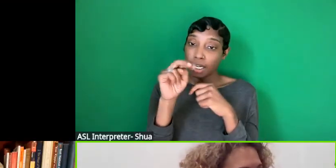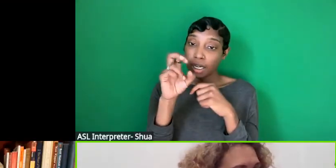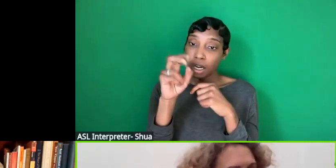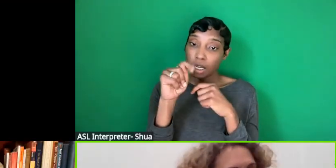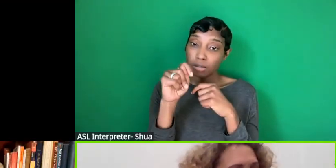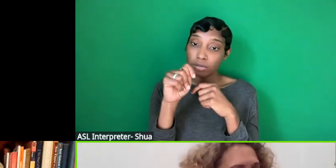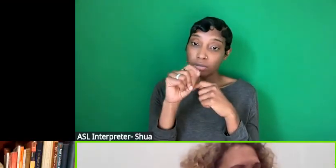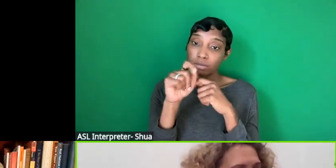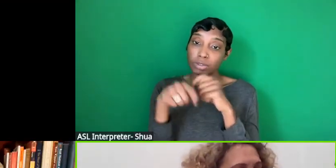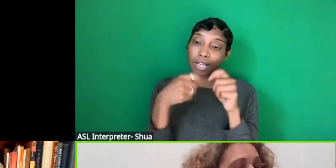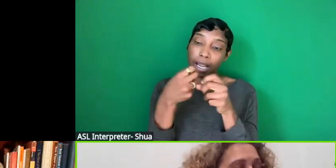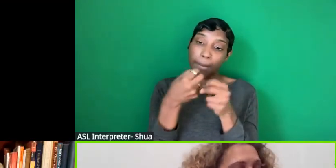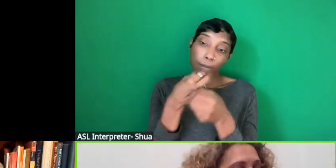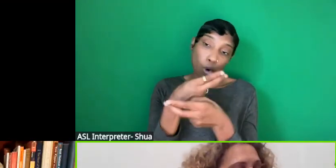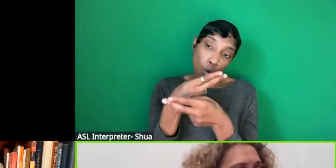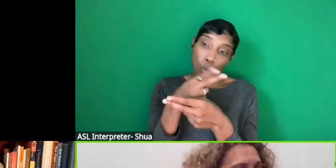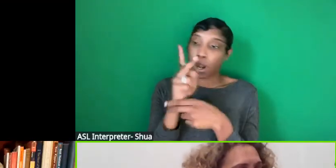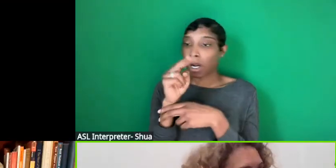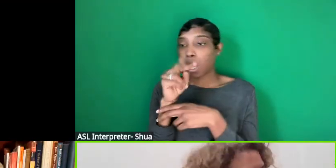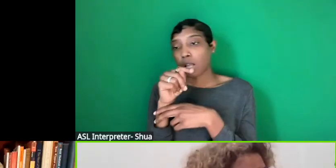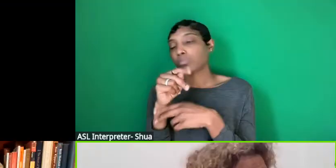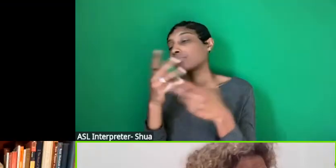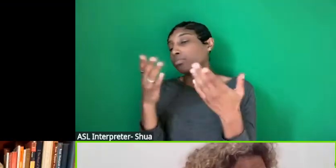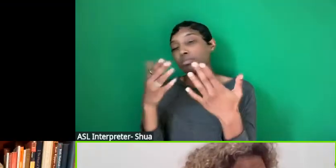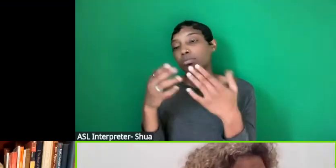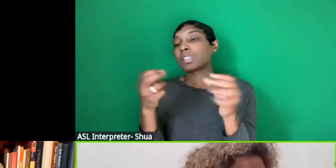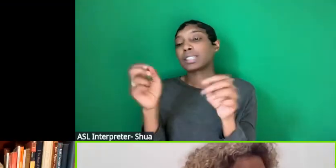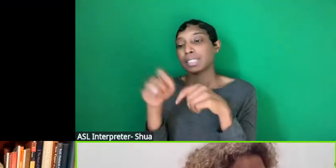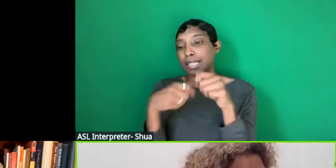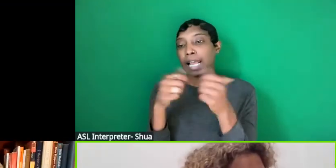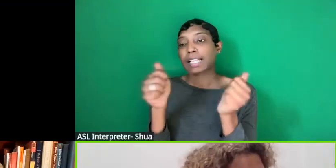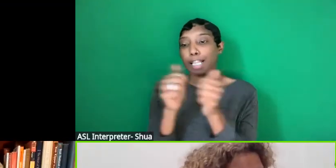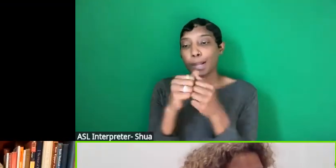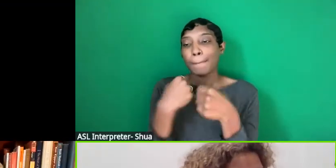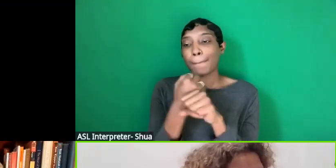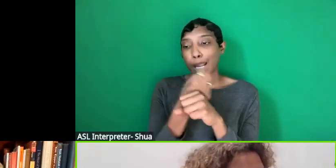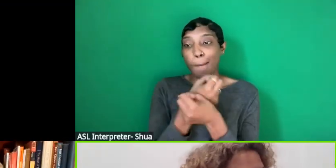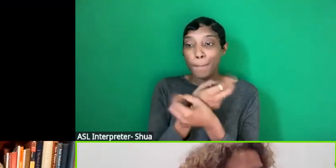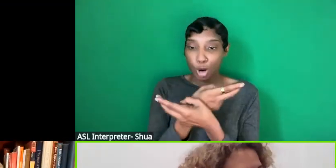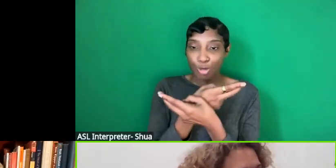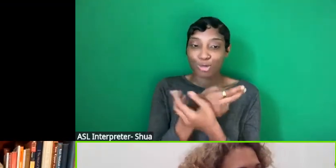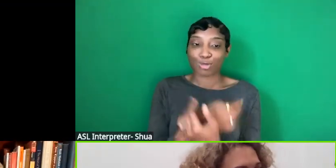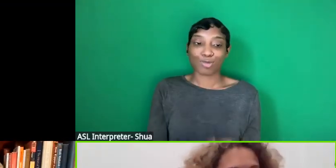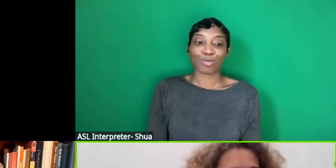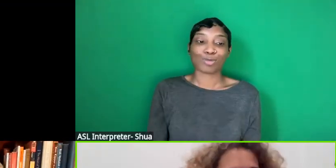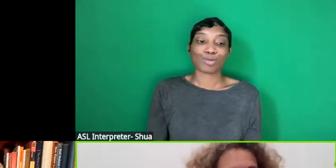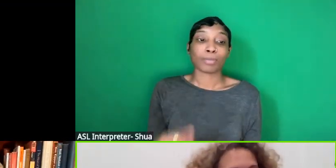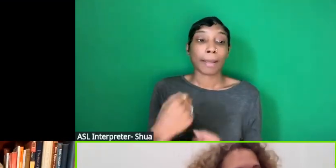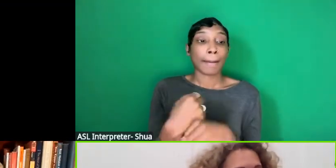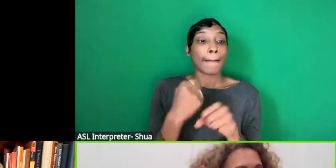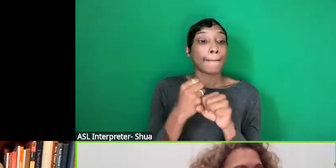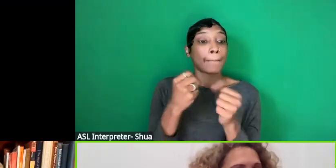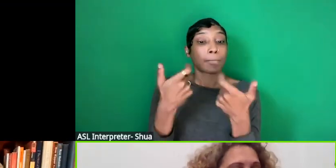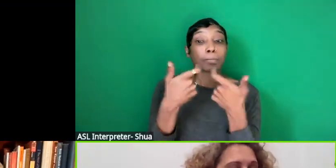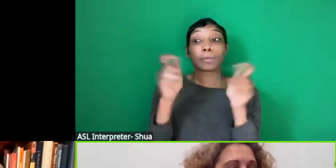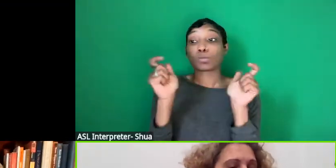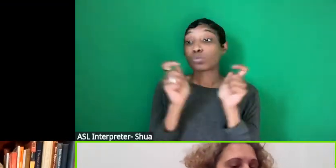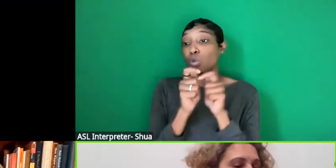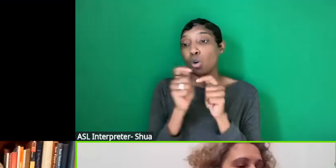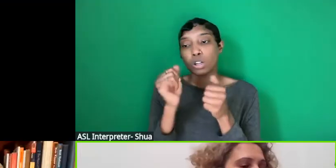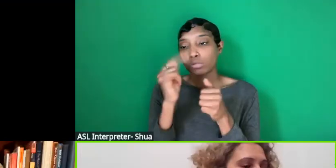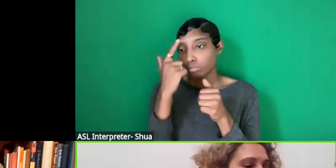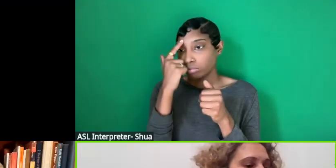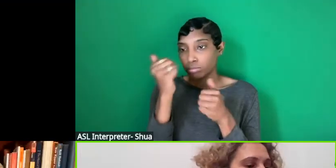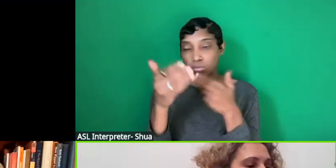Tie a bow or tie a knot, tie it together and then make a bow. You can make it as big or small as you want. And then you just cut